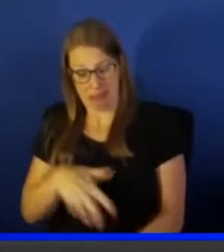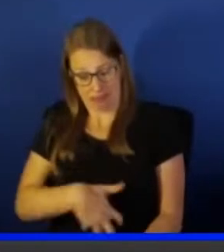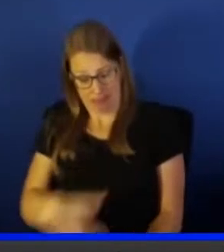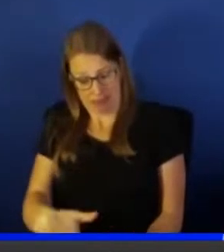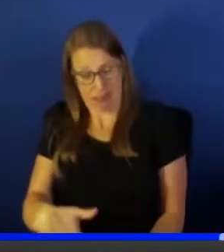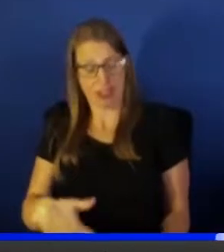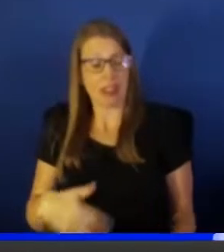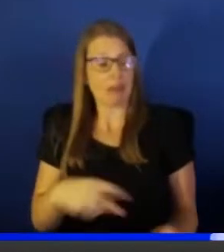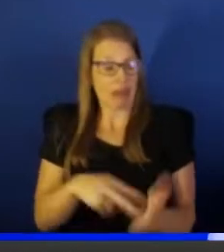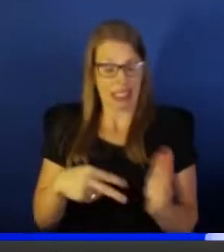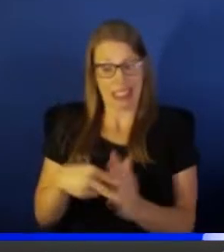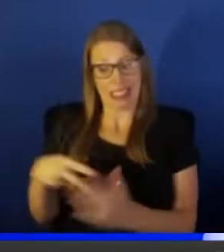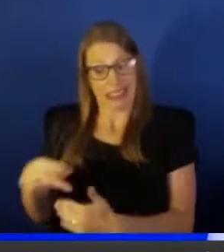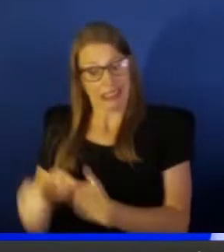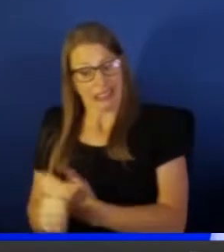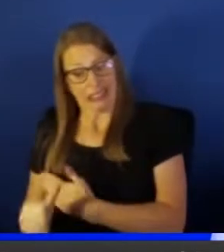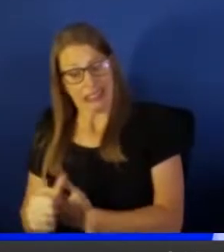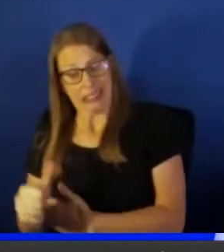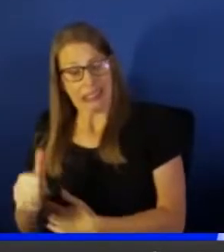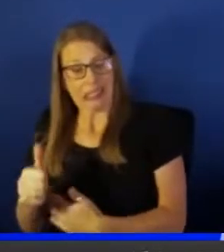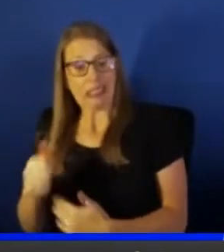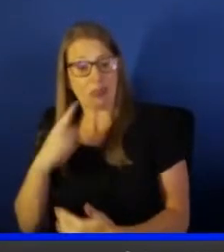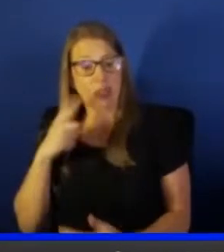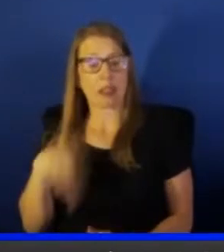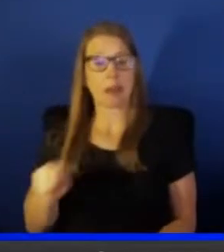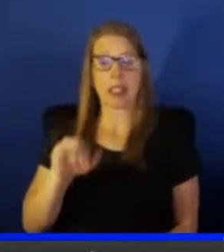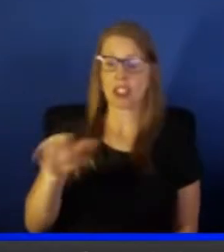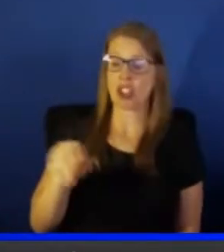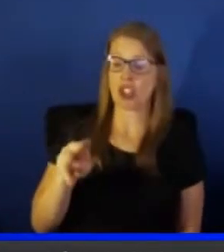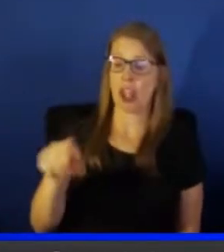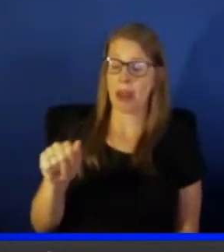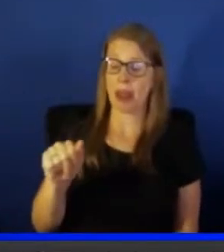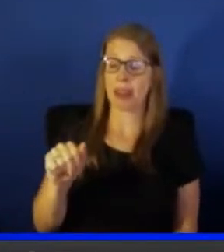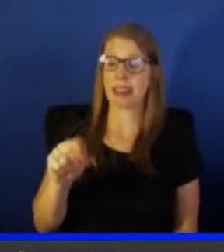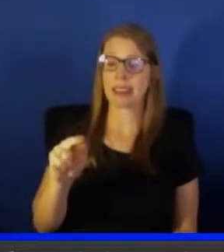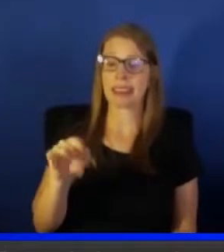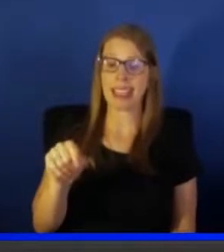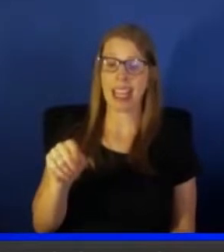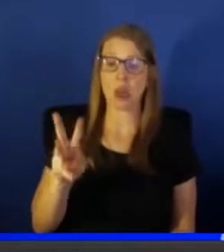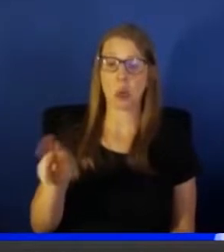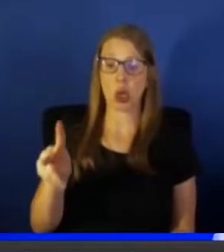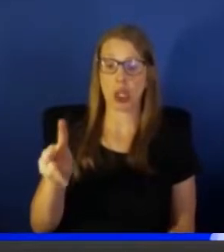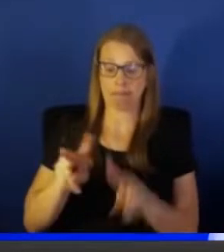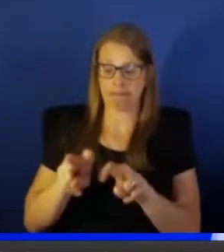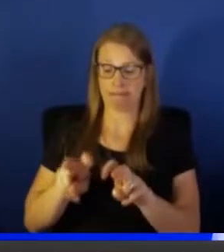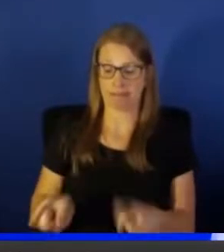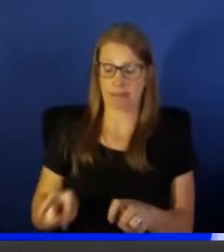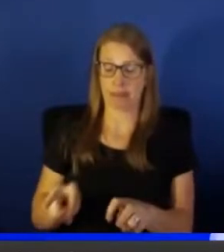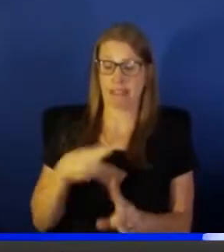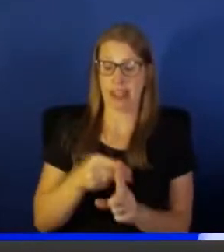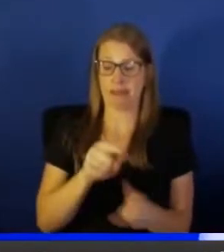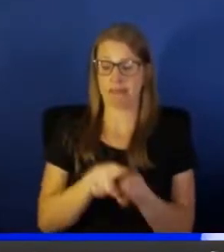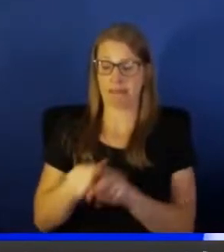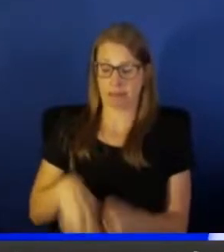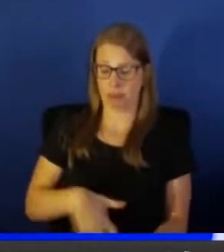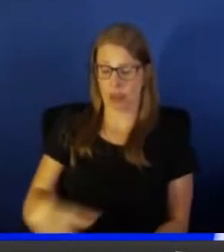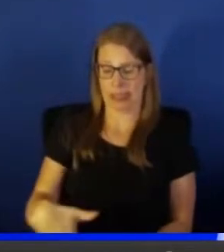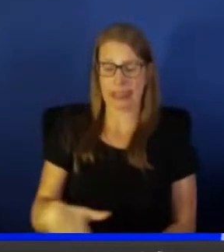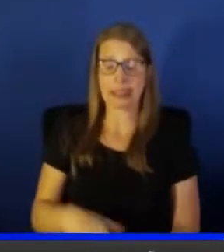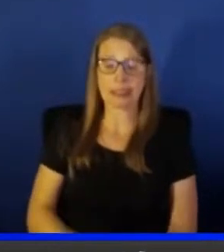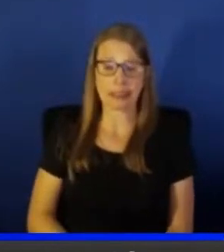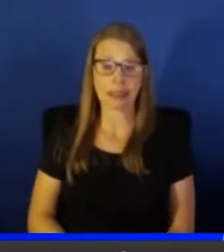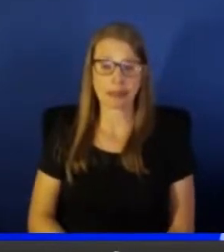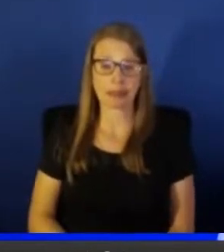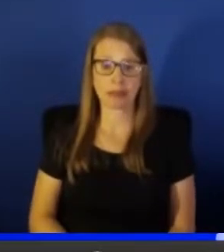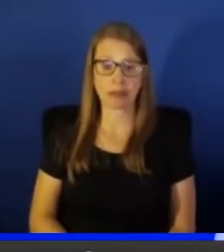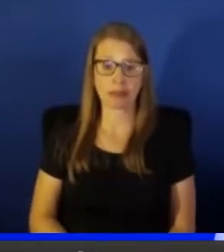study, I think in JAMA Internal Medicine or JAMA Network this past week, looking at vaccination and pregnancy, and you actually do get